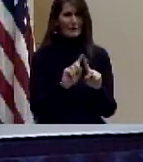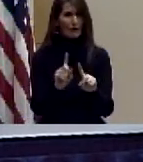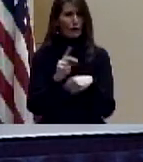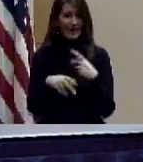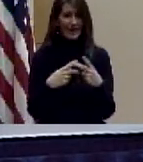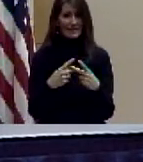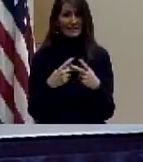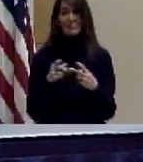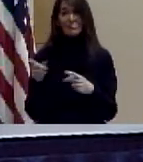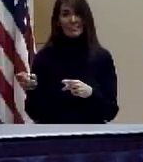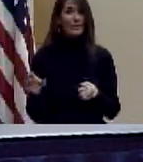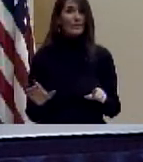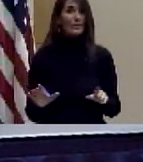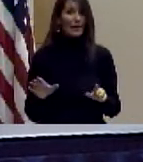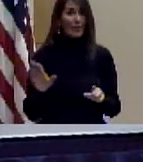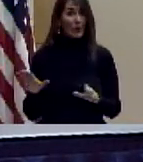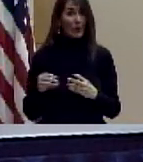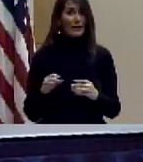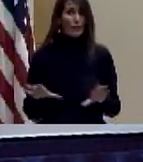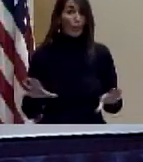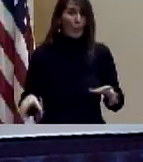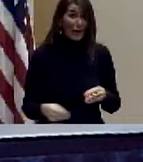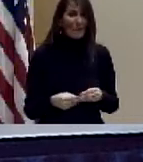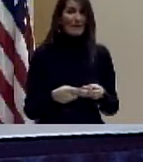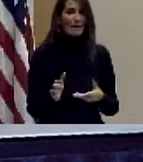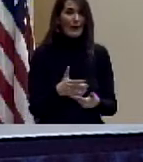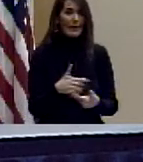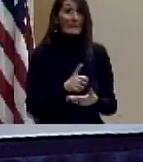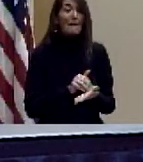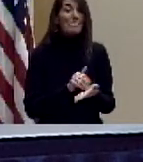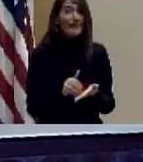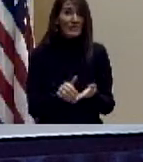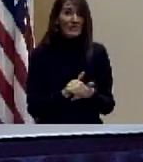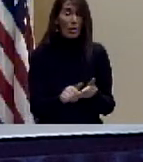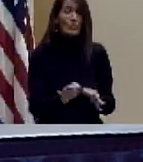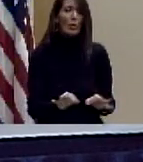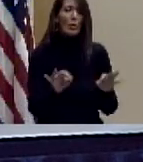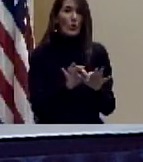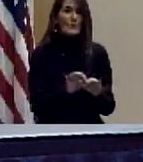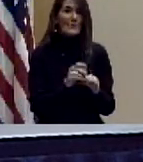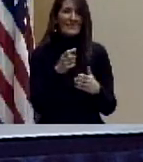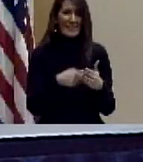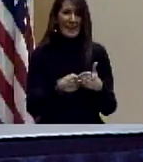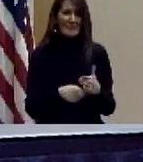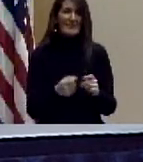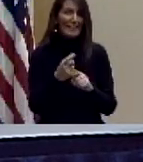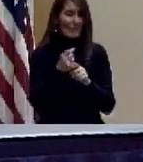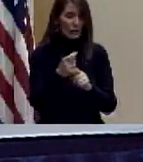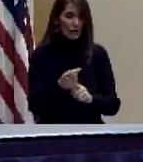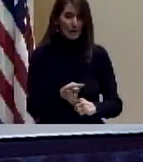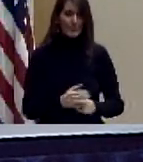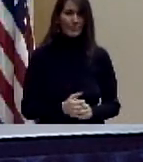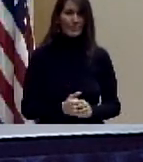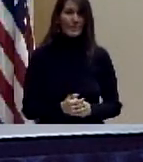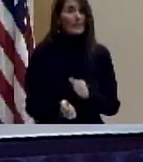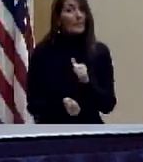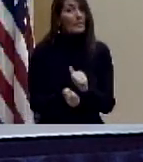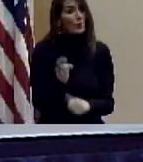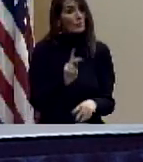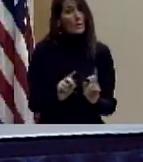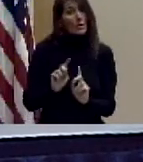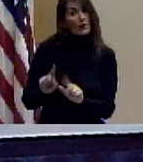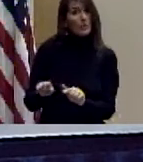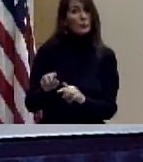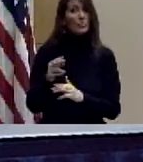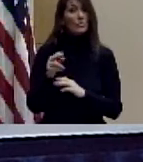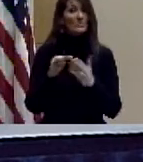perform weddings, and you collect millions of dollars of taxes every year. Most people who come to town hall in